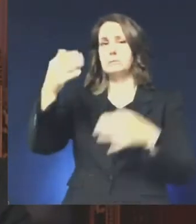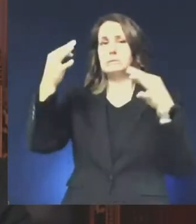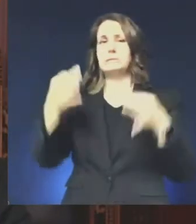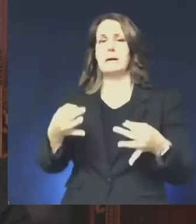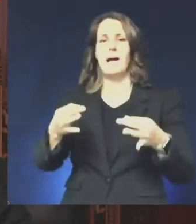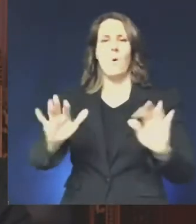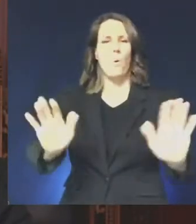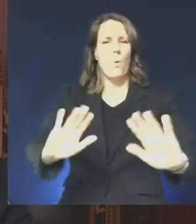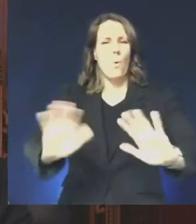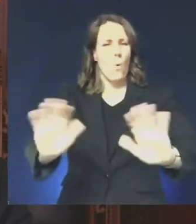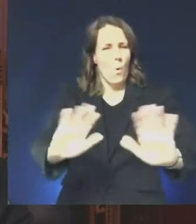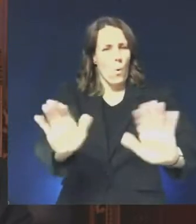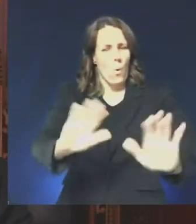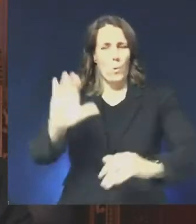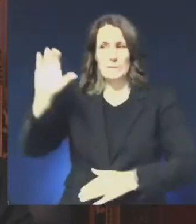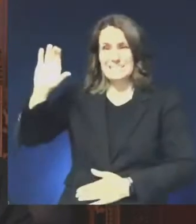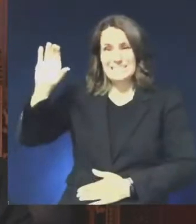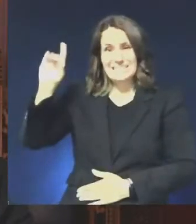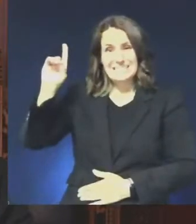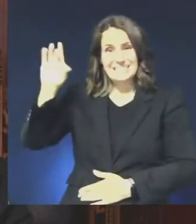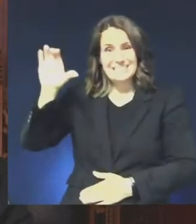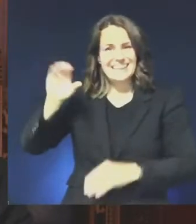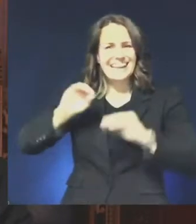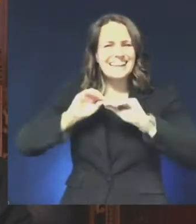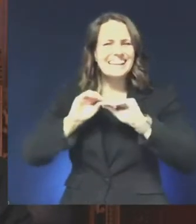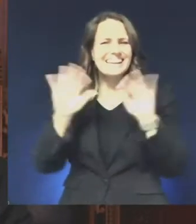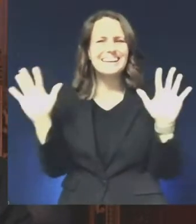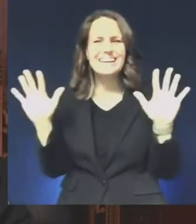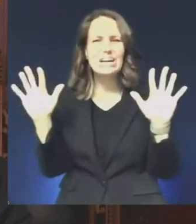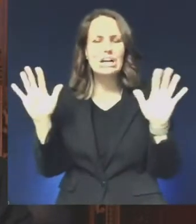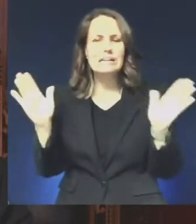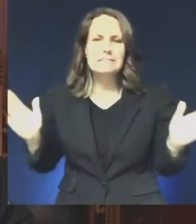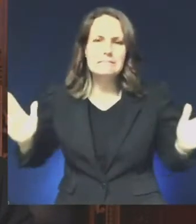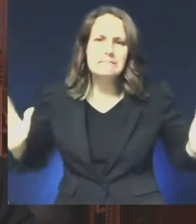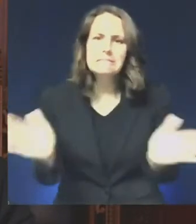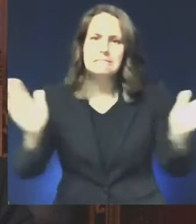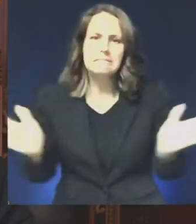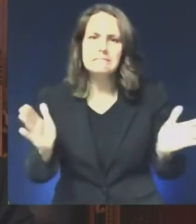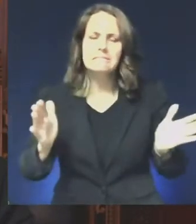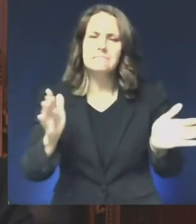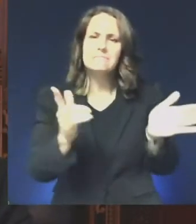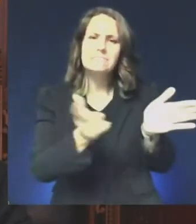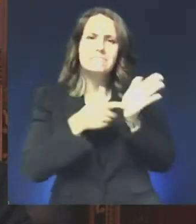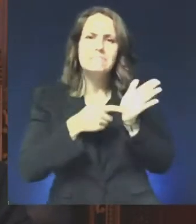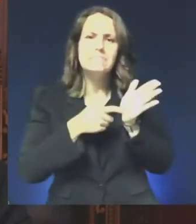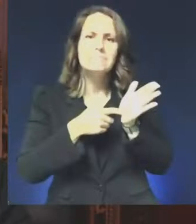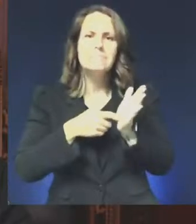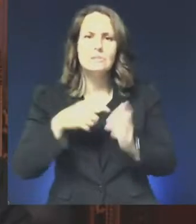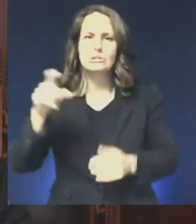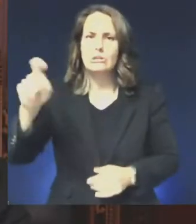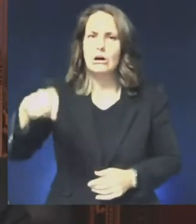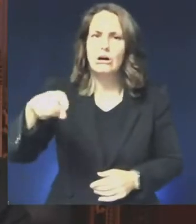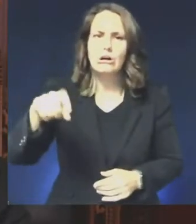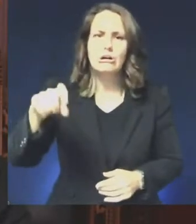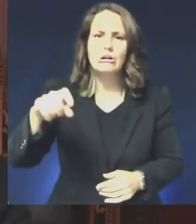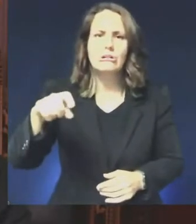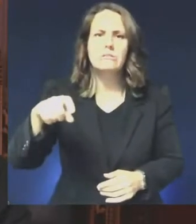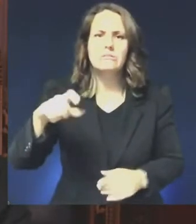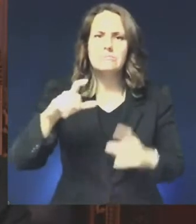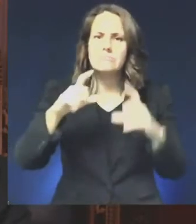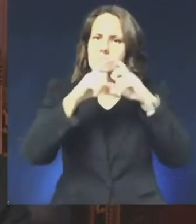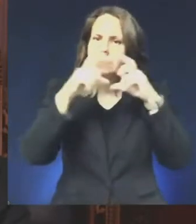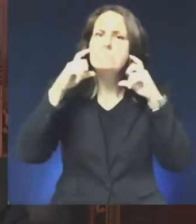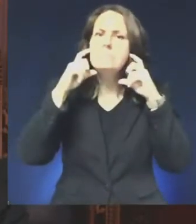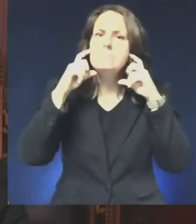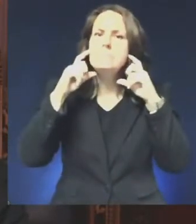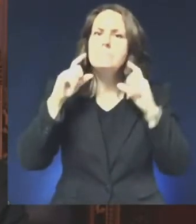health departments are for masks to be not optional, but required for all schools, students, and